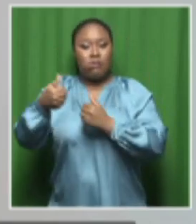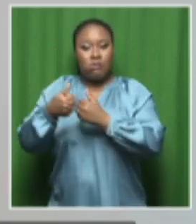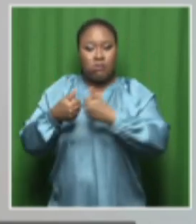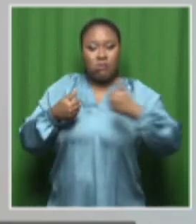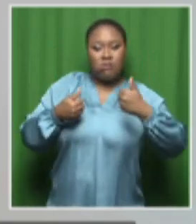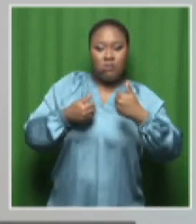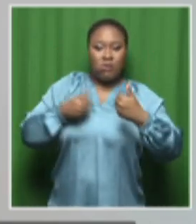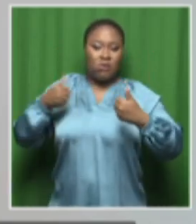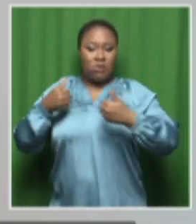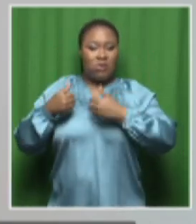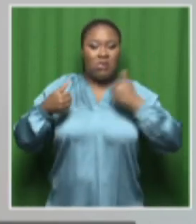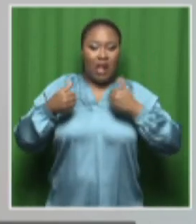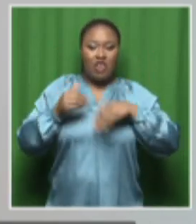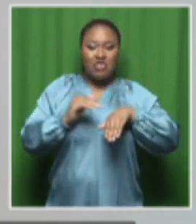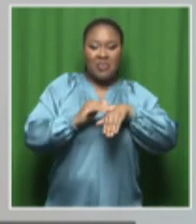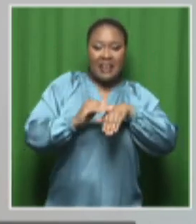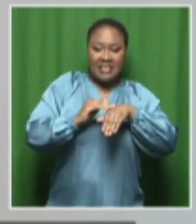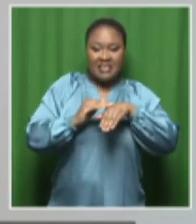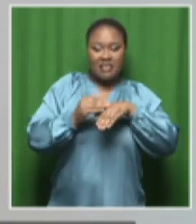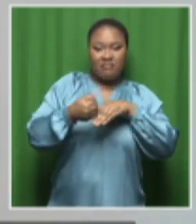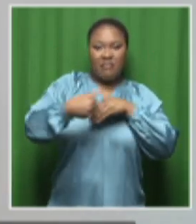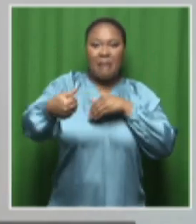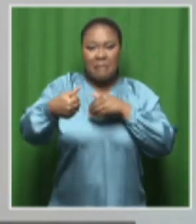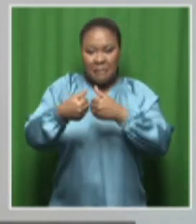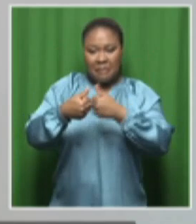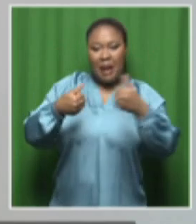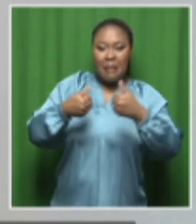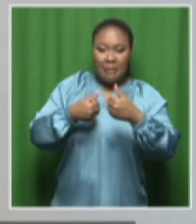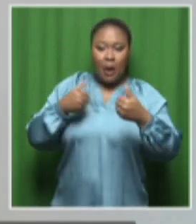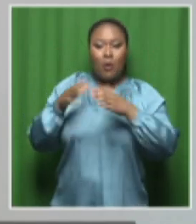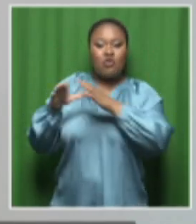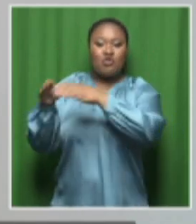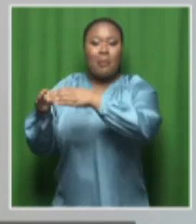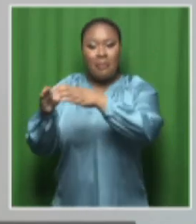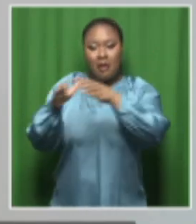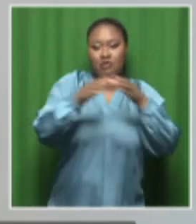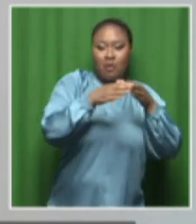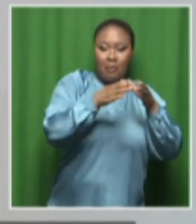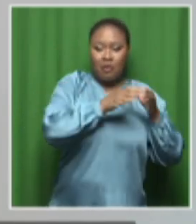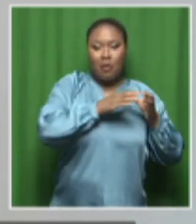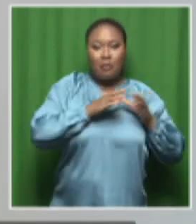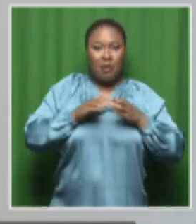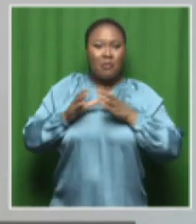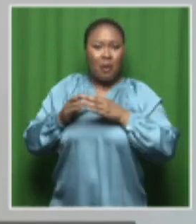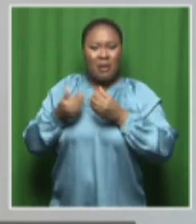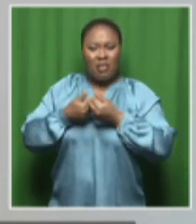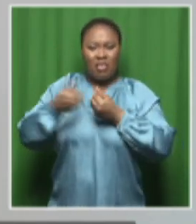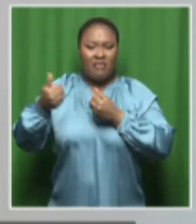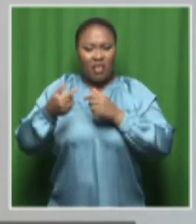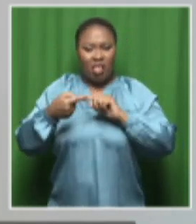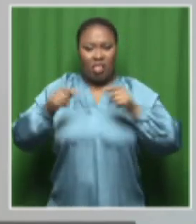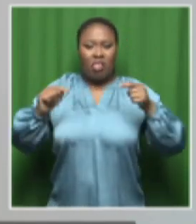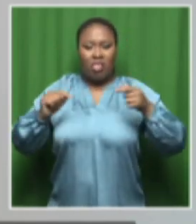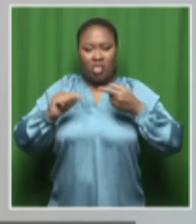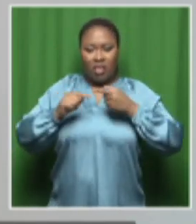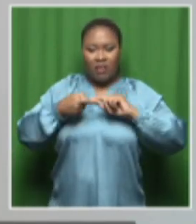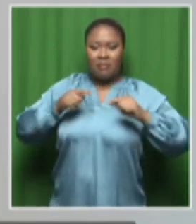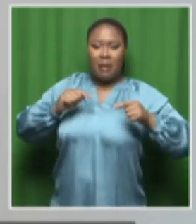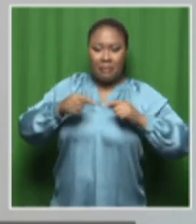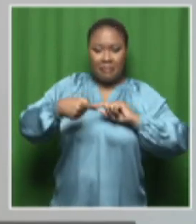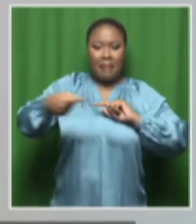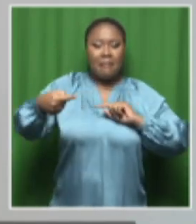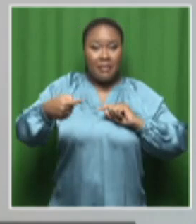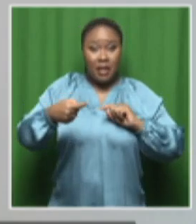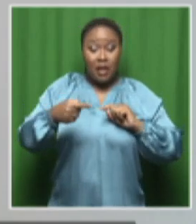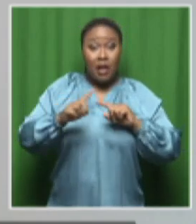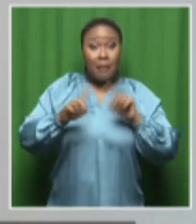From different groups in the country, and the exhibition speaks to a lot of things. It speaks